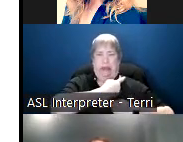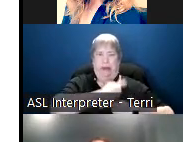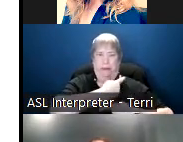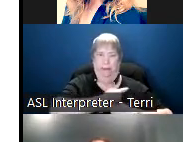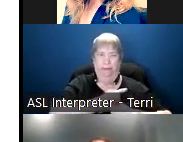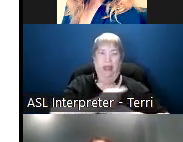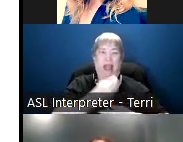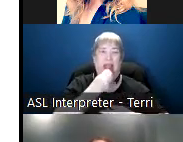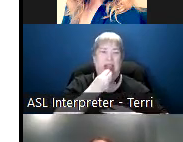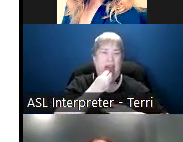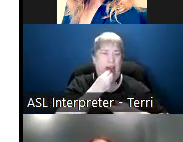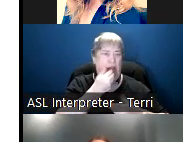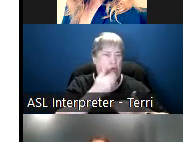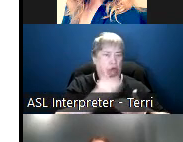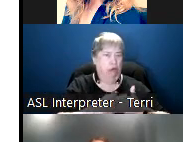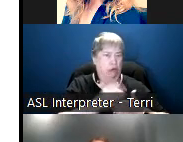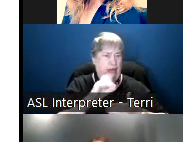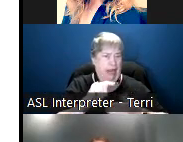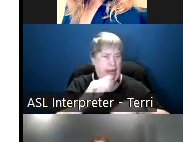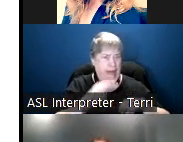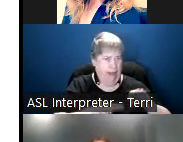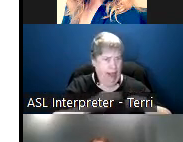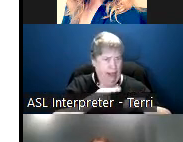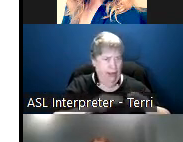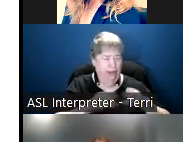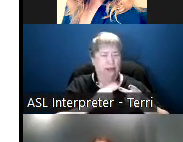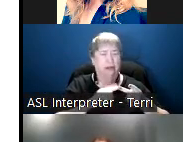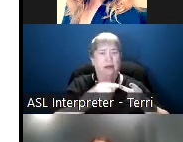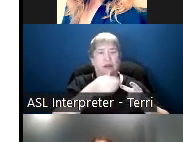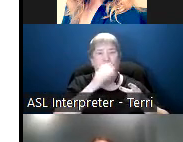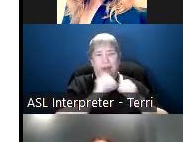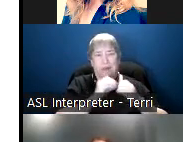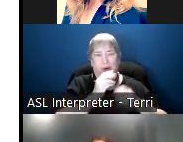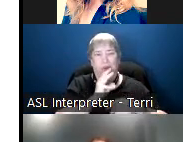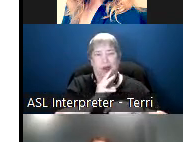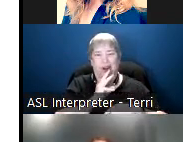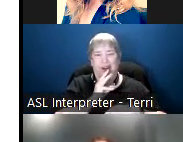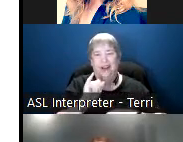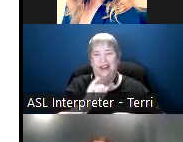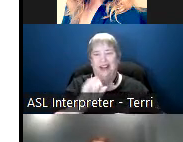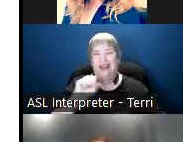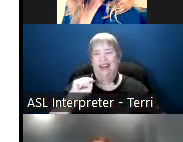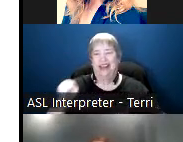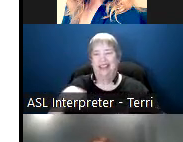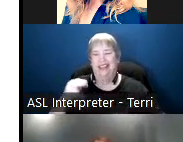diet. It could be drinking water. As Stephanie mentioned, that's a really important aspect of